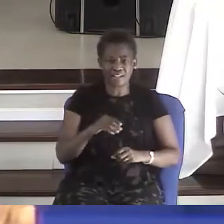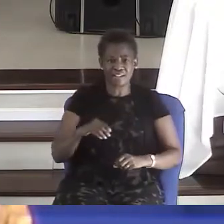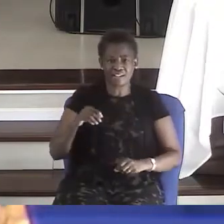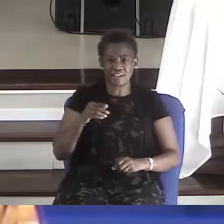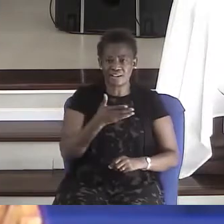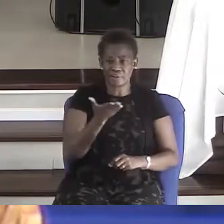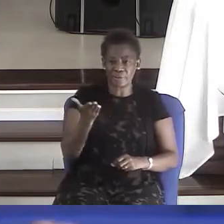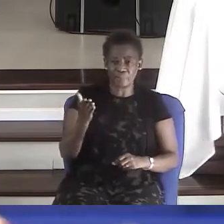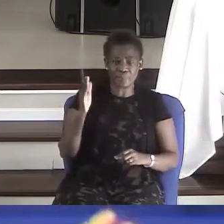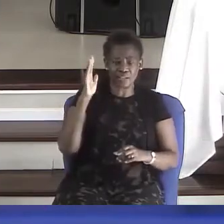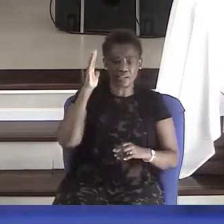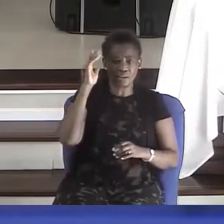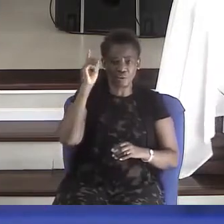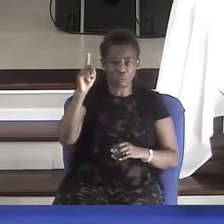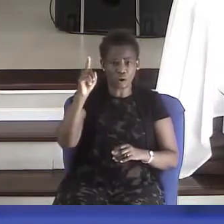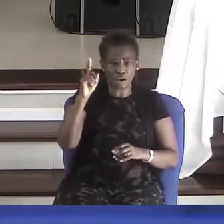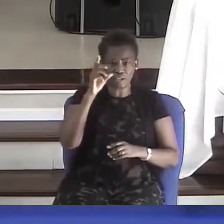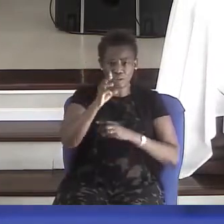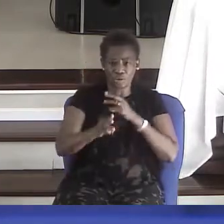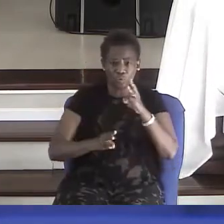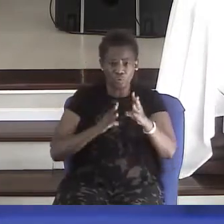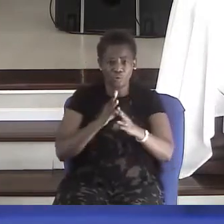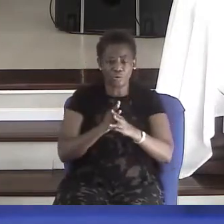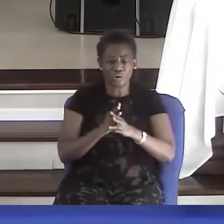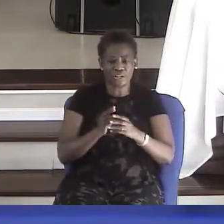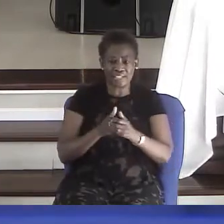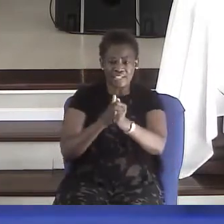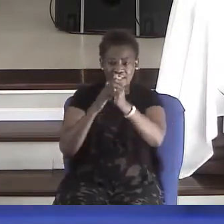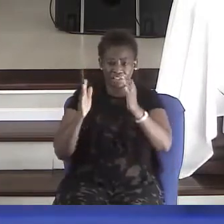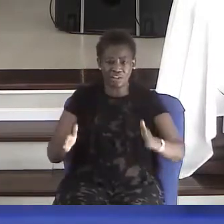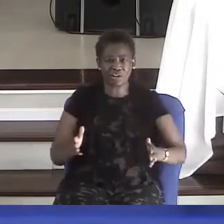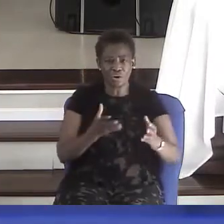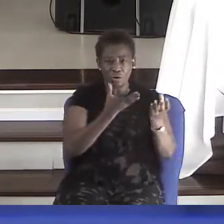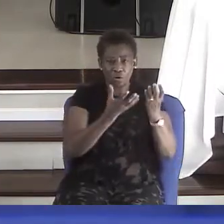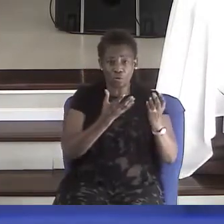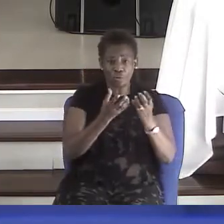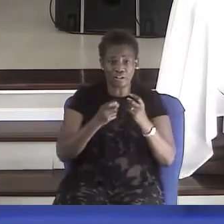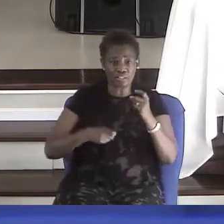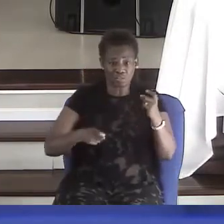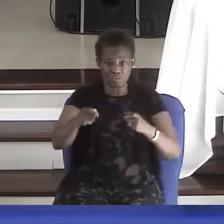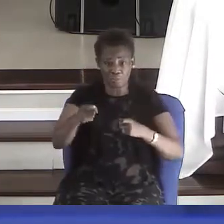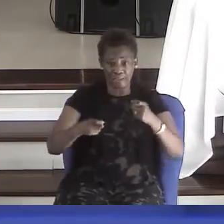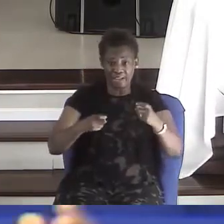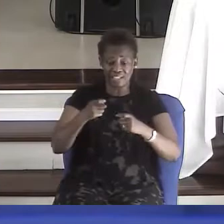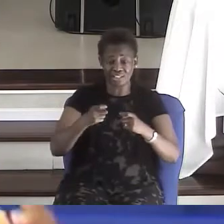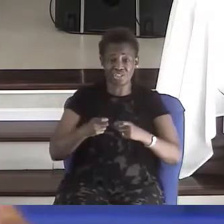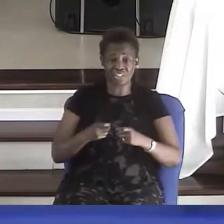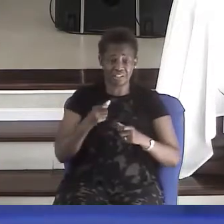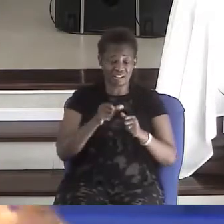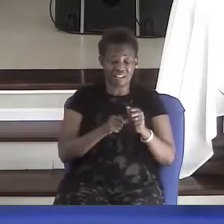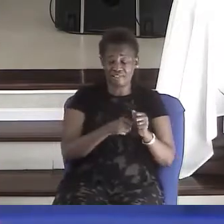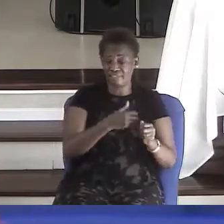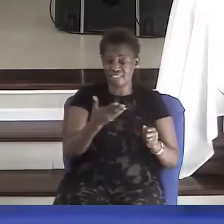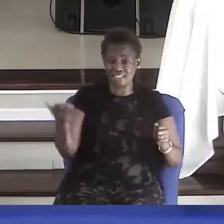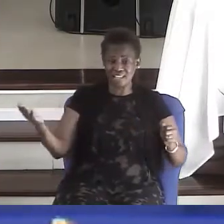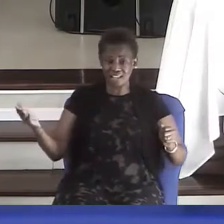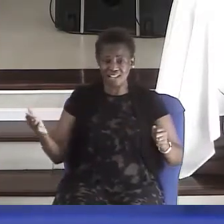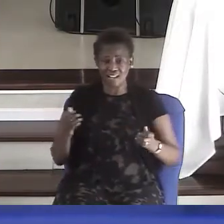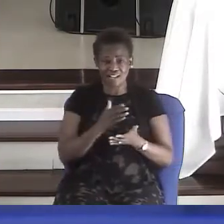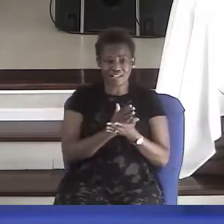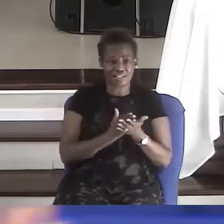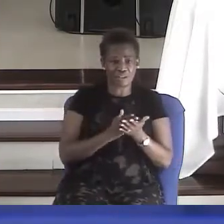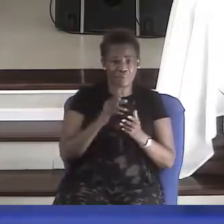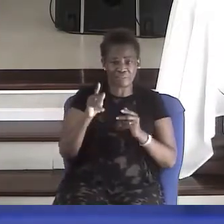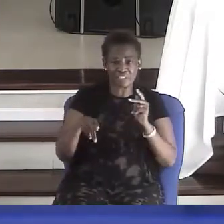wants to run the show, and many of those who come on the scene in some of these first world